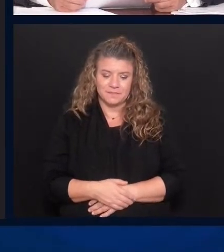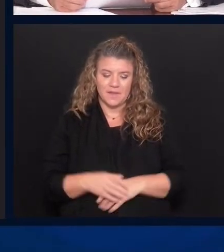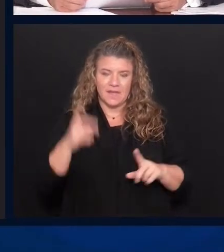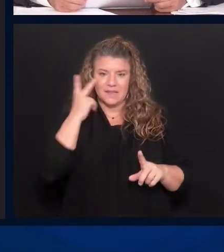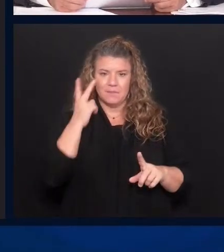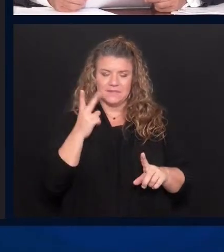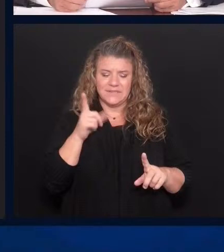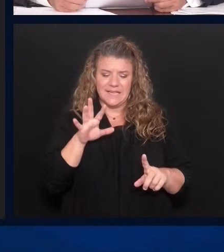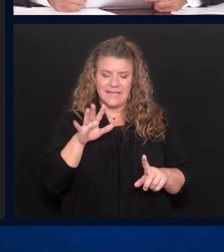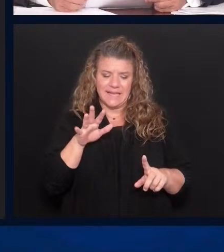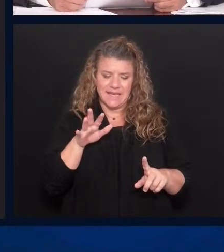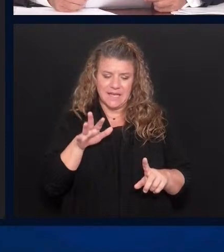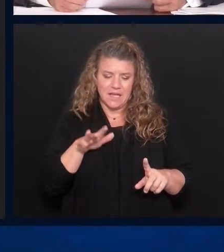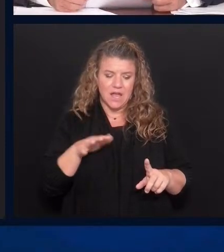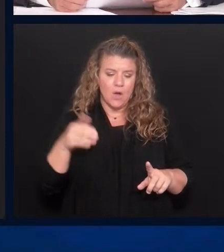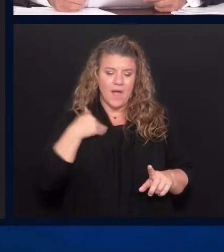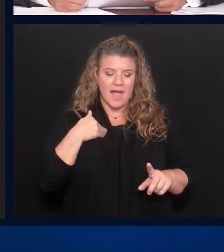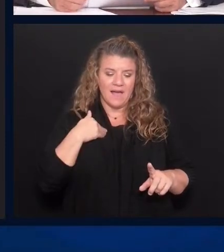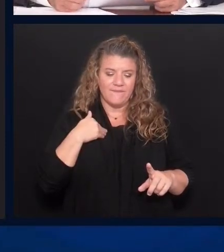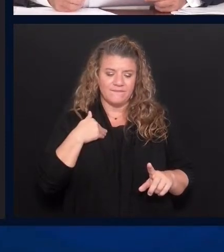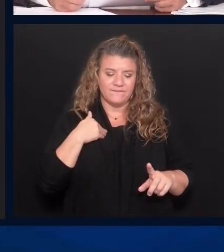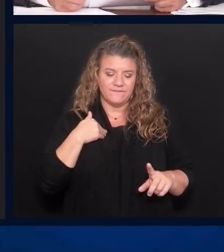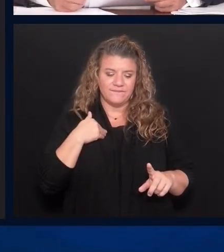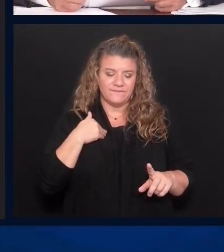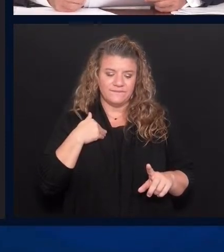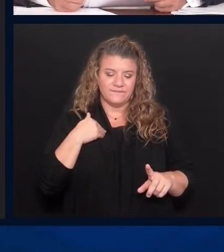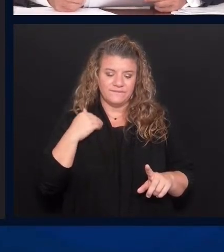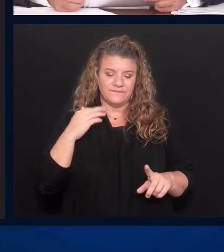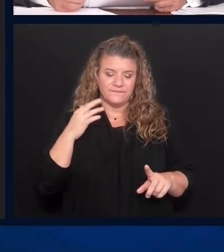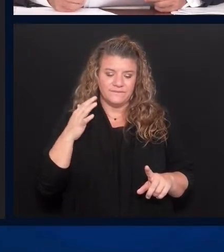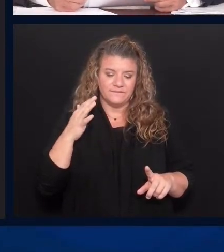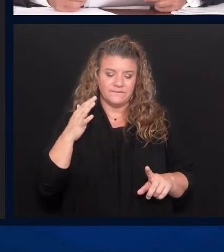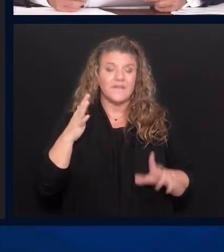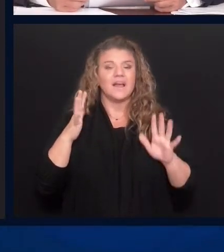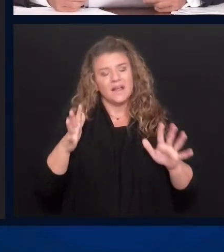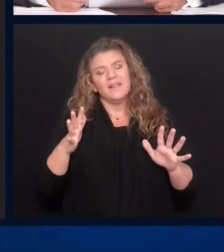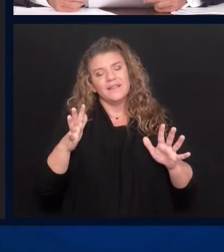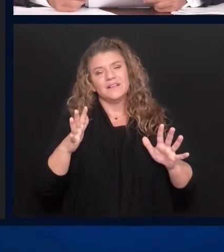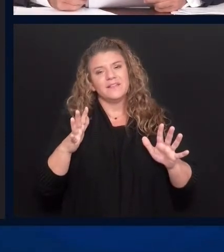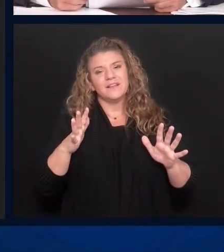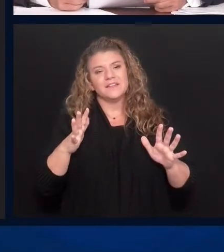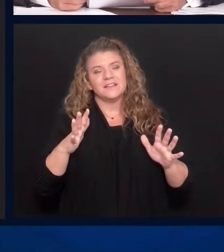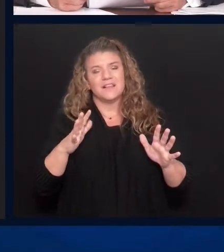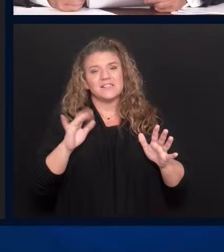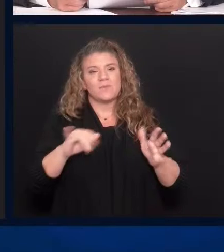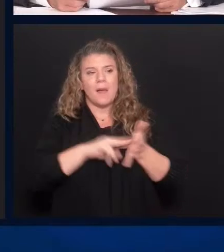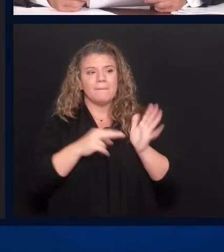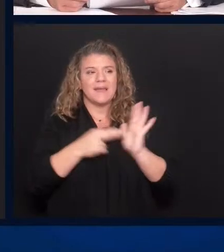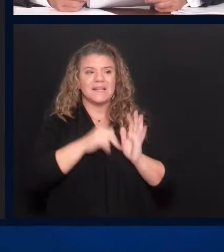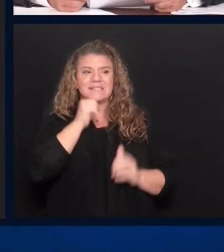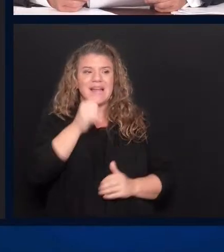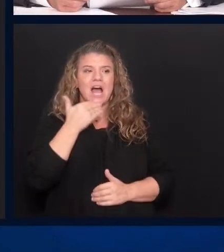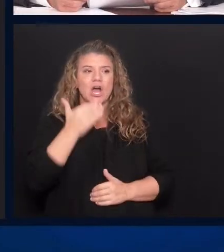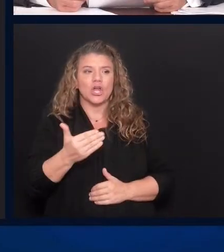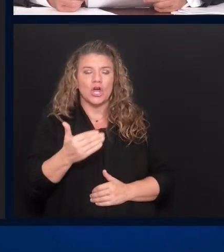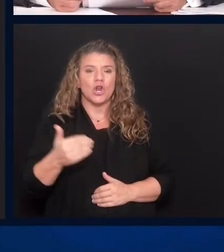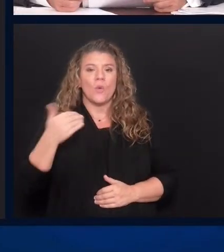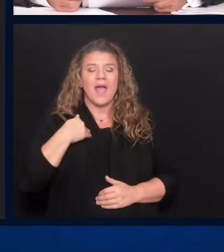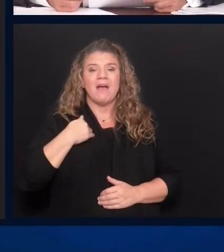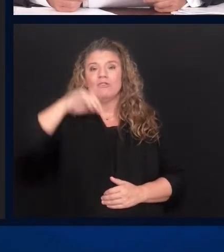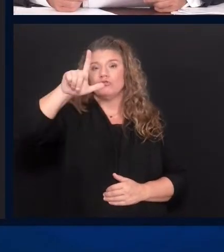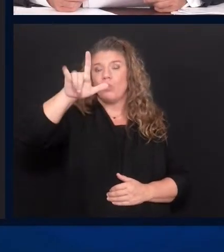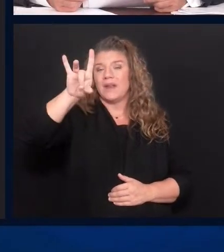me see here. We had 20. See, this is what I mean. This is not any good. We had 2,800